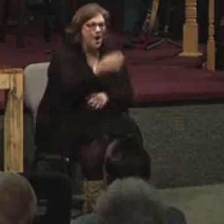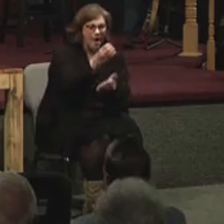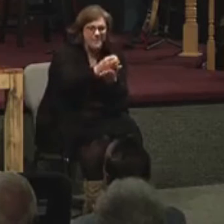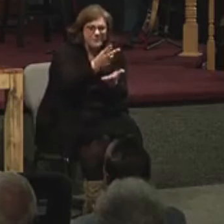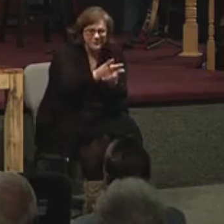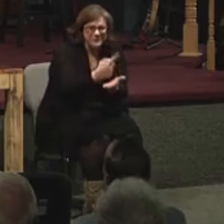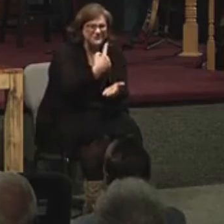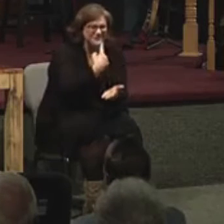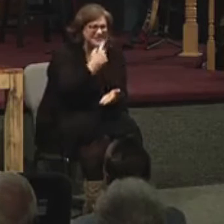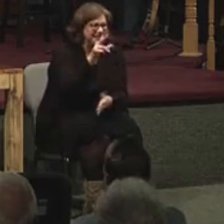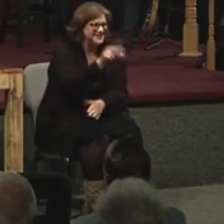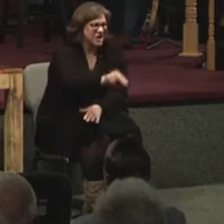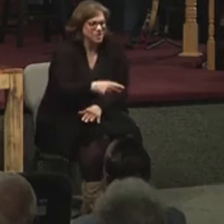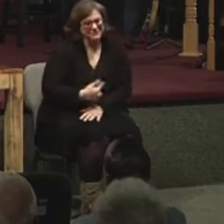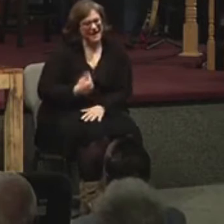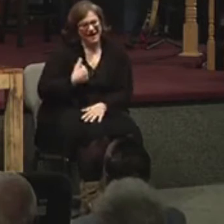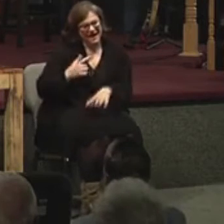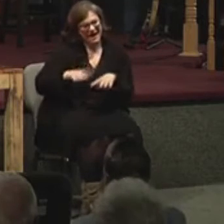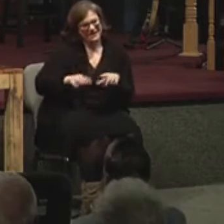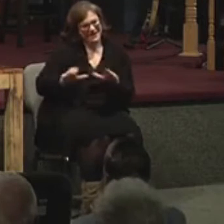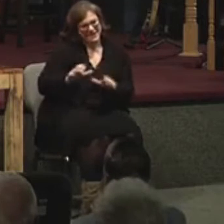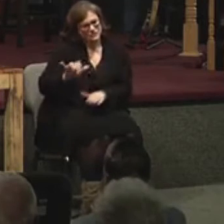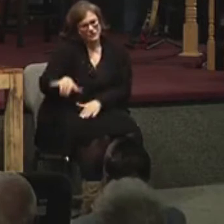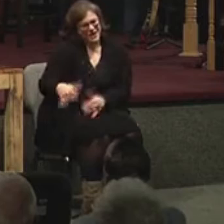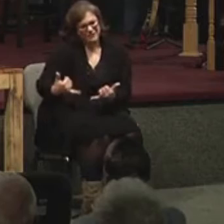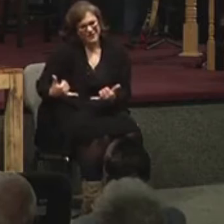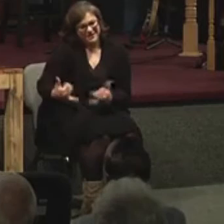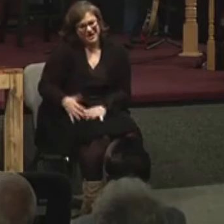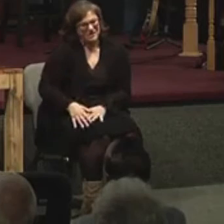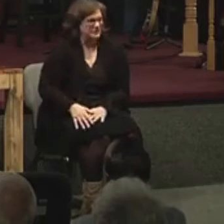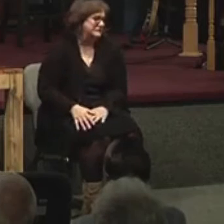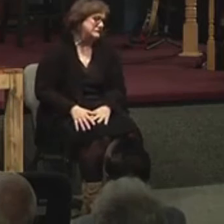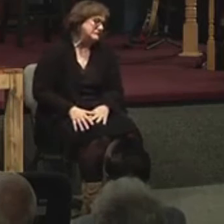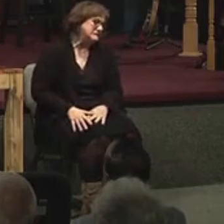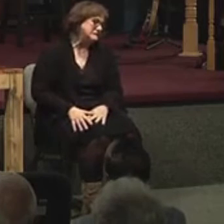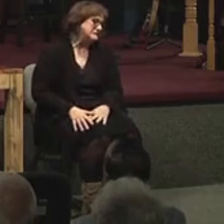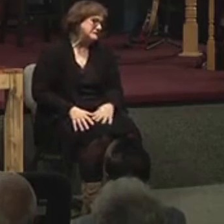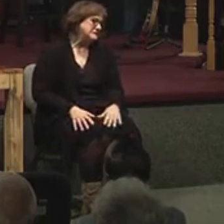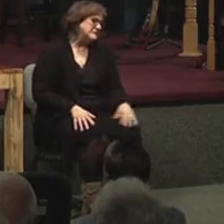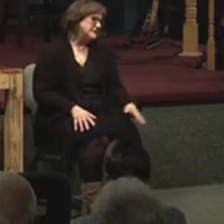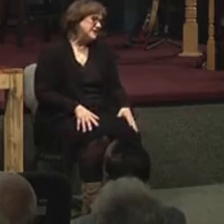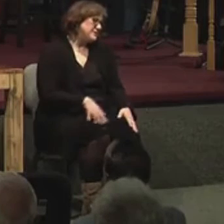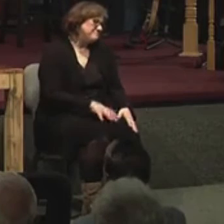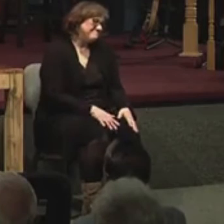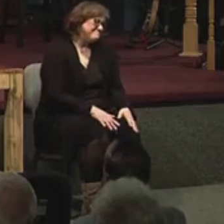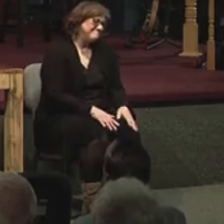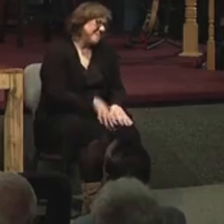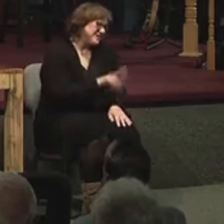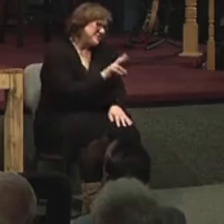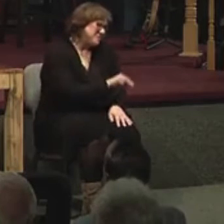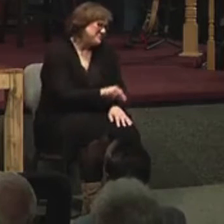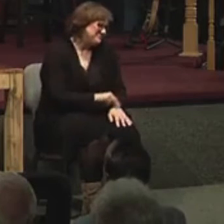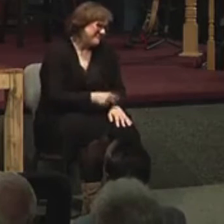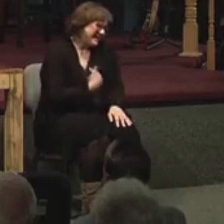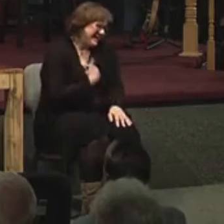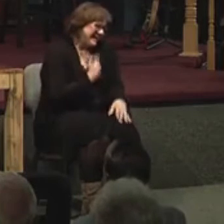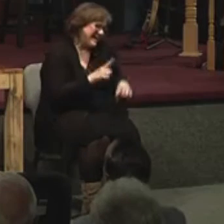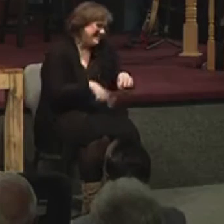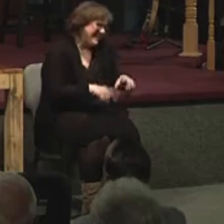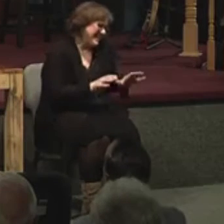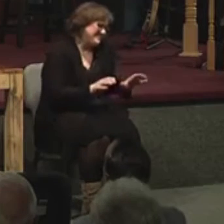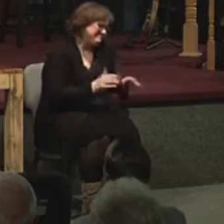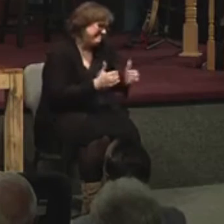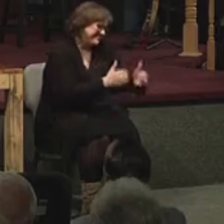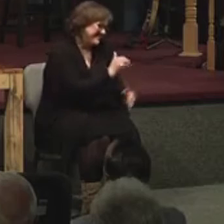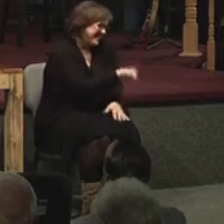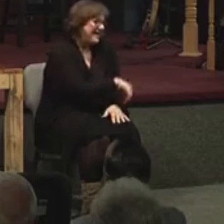cannot do that right now. You have permission to say, no, I cannot do that, I need to do this. You have permission to say no. You have